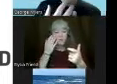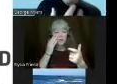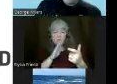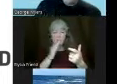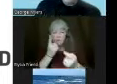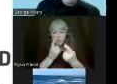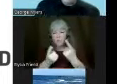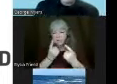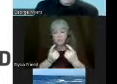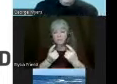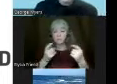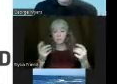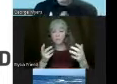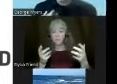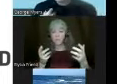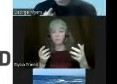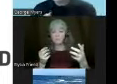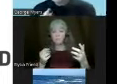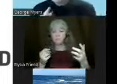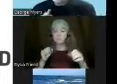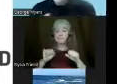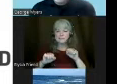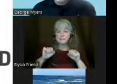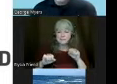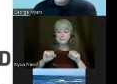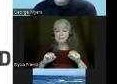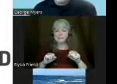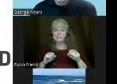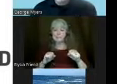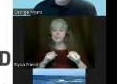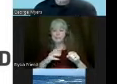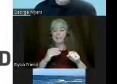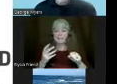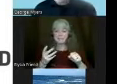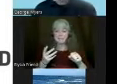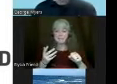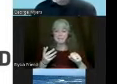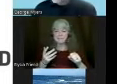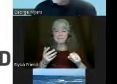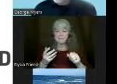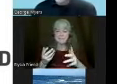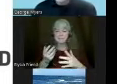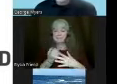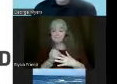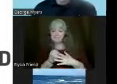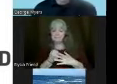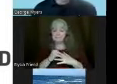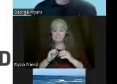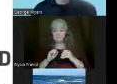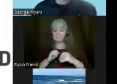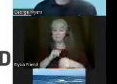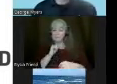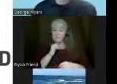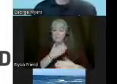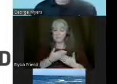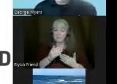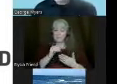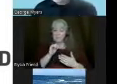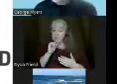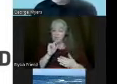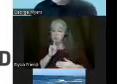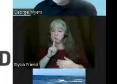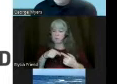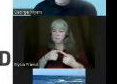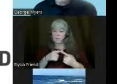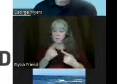have, what hesitations and reservations they may have. And just stay